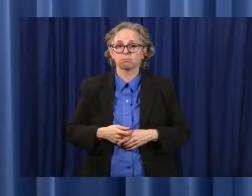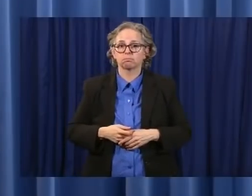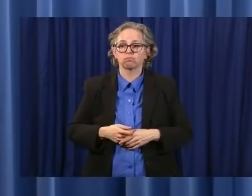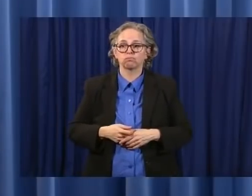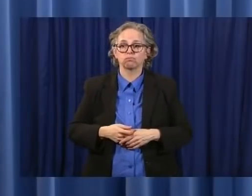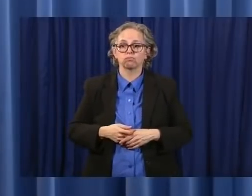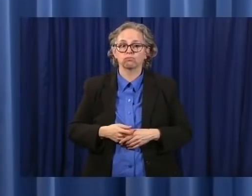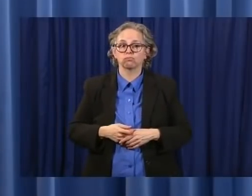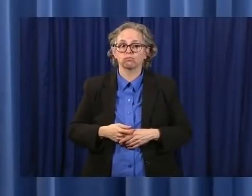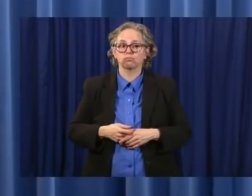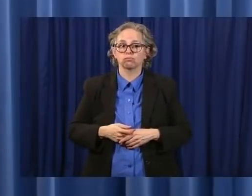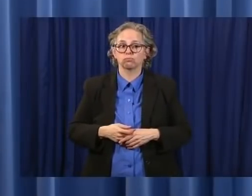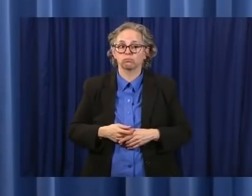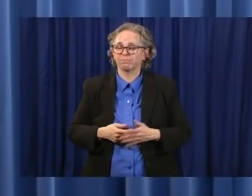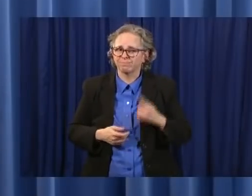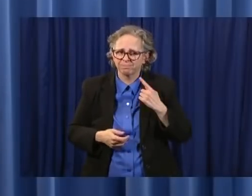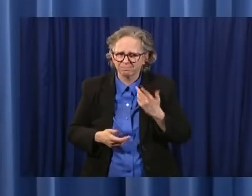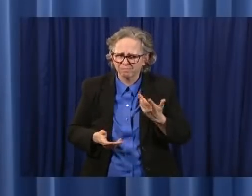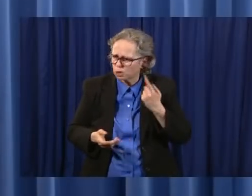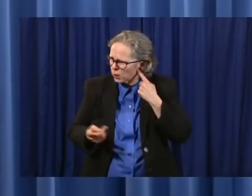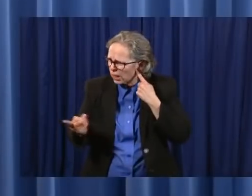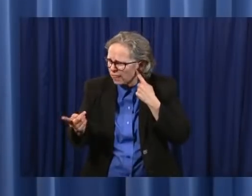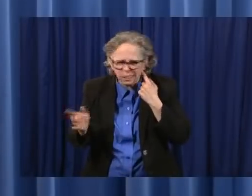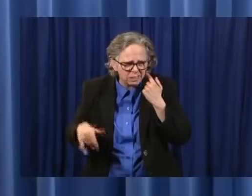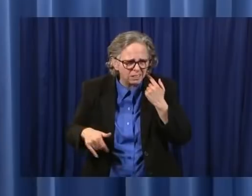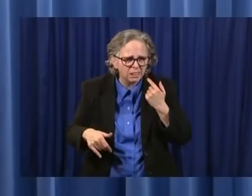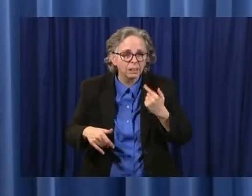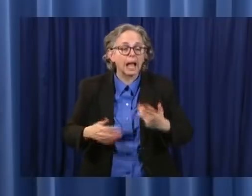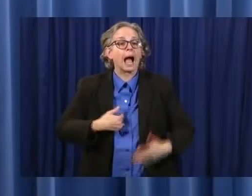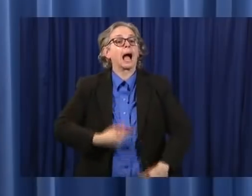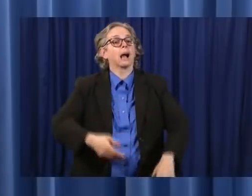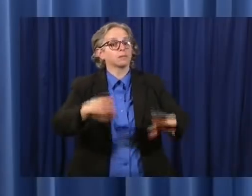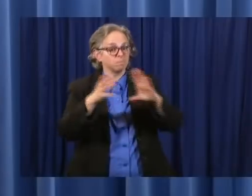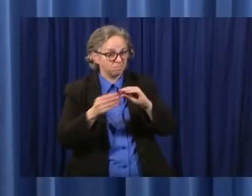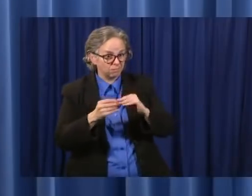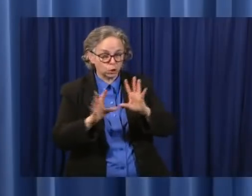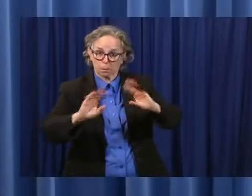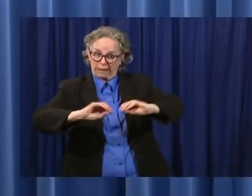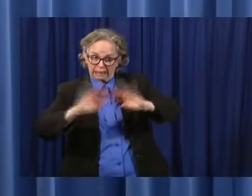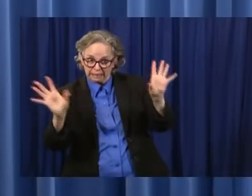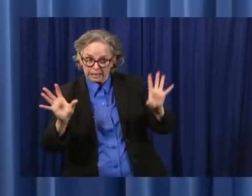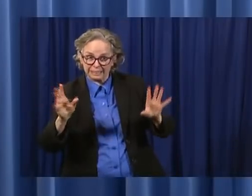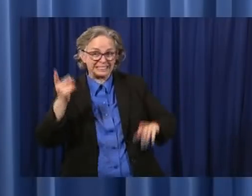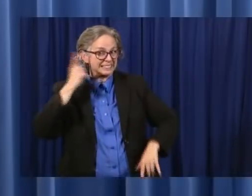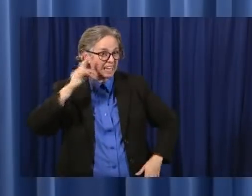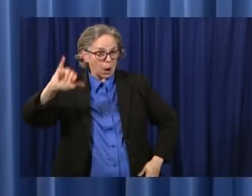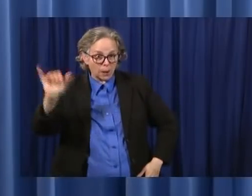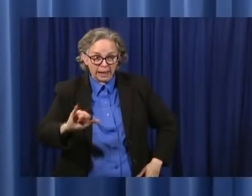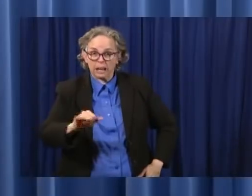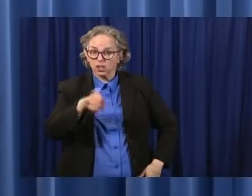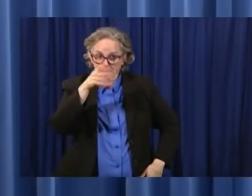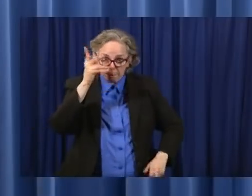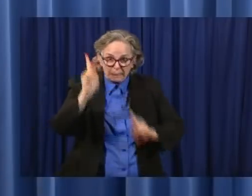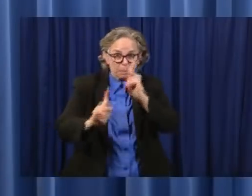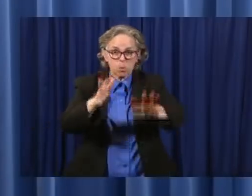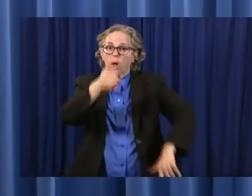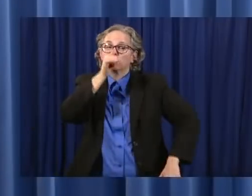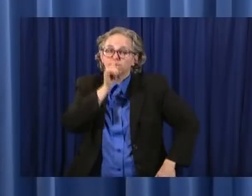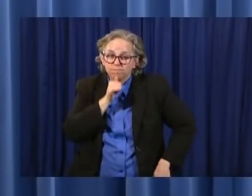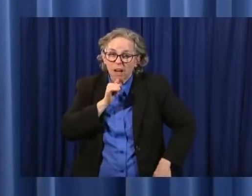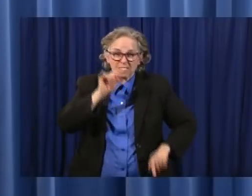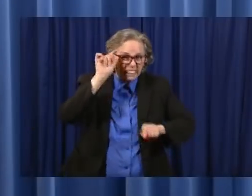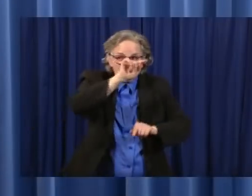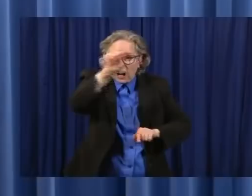Yeah, I still didn't hear it. Did you hear it? I said, to be clear, it sounds like there's some suffering to come in those institutions.